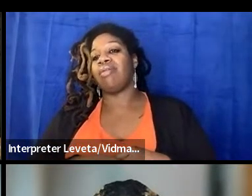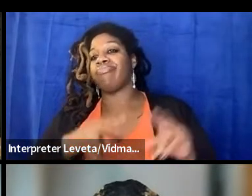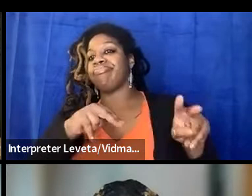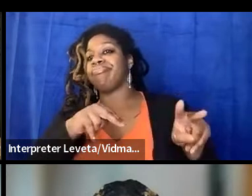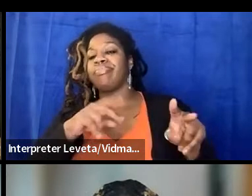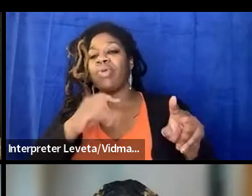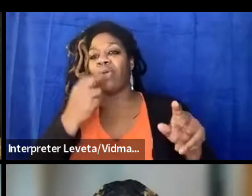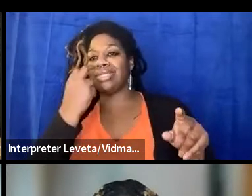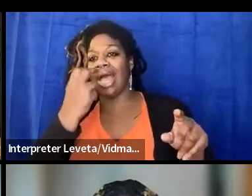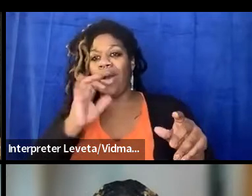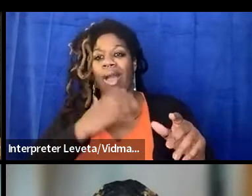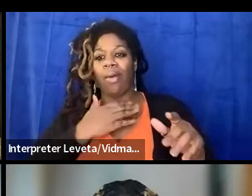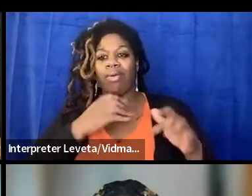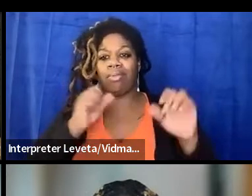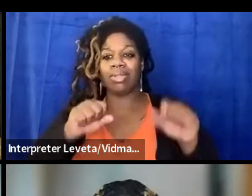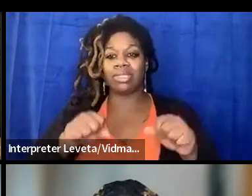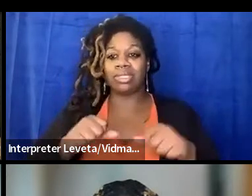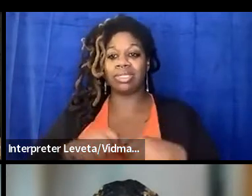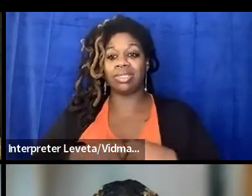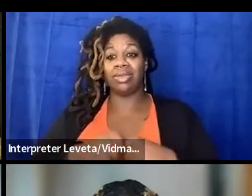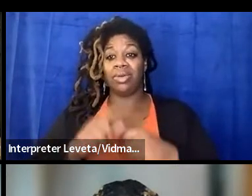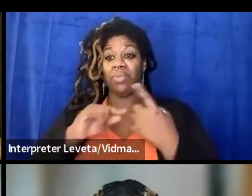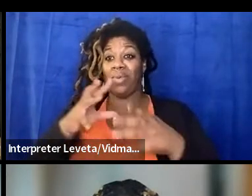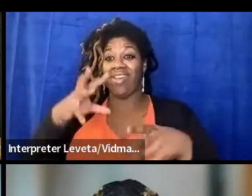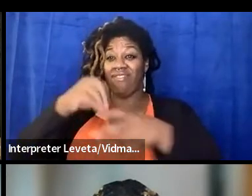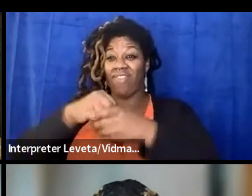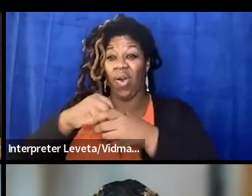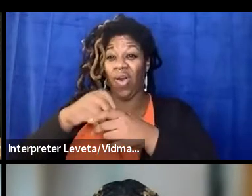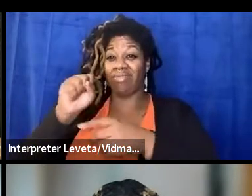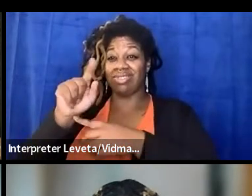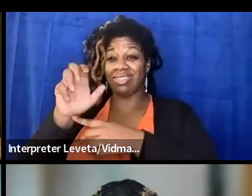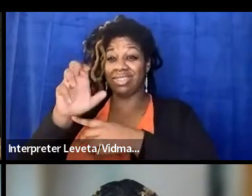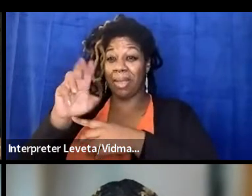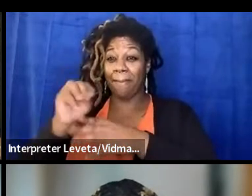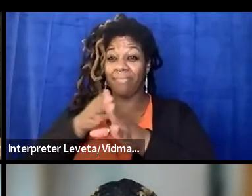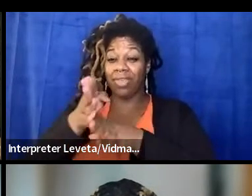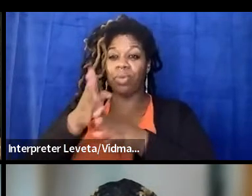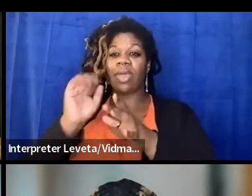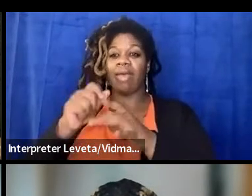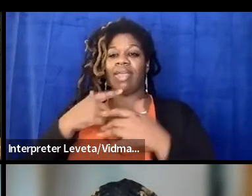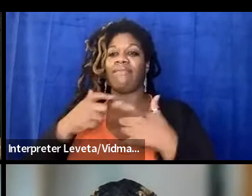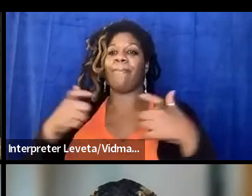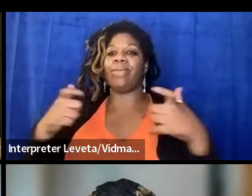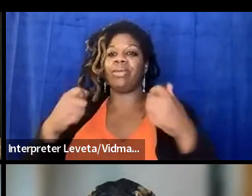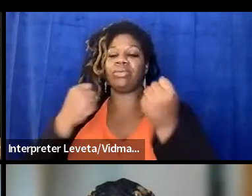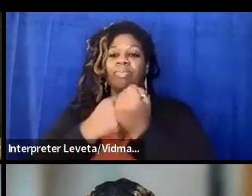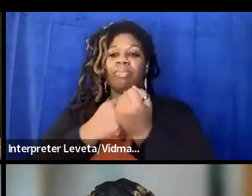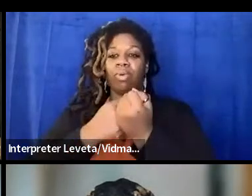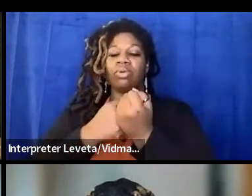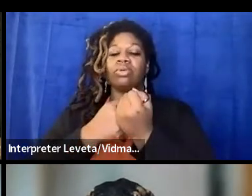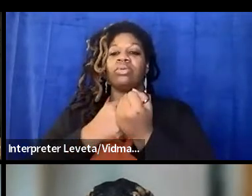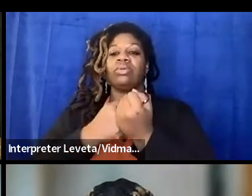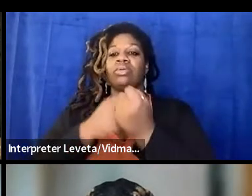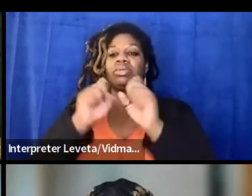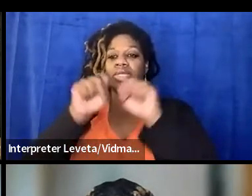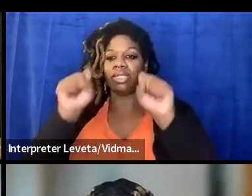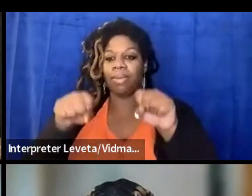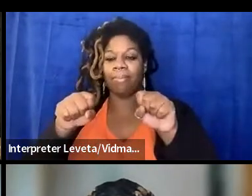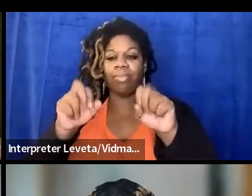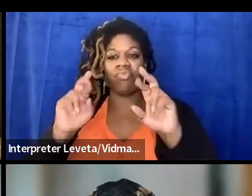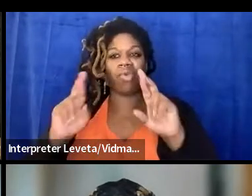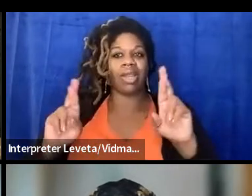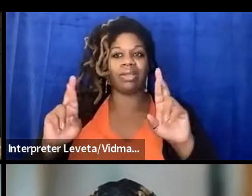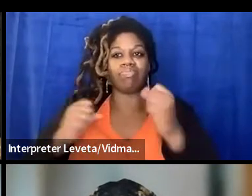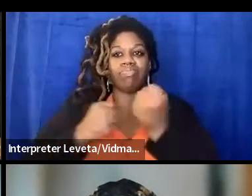when we go into these fields, we definitely need to have like a really big support systems. So you can, just make sure that when